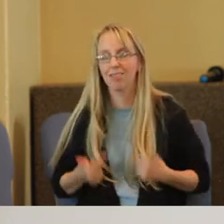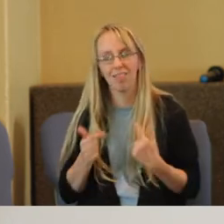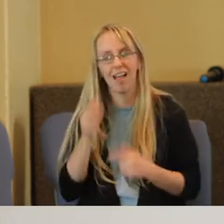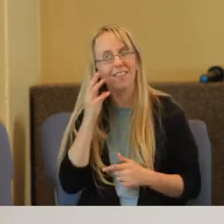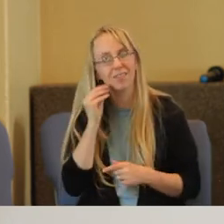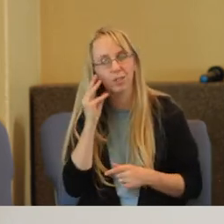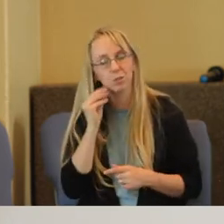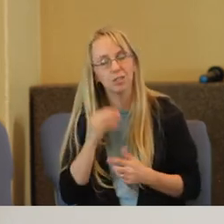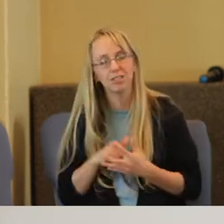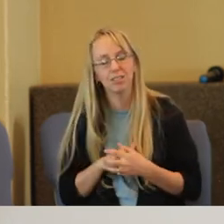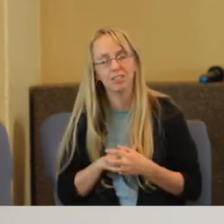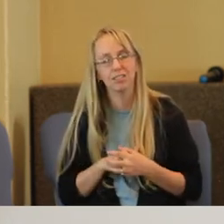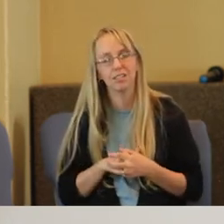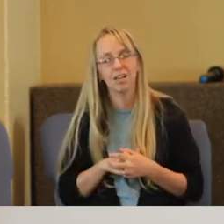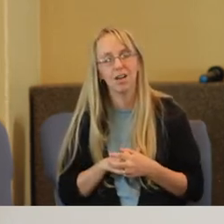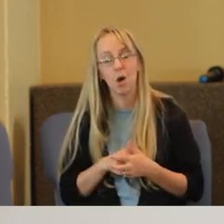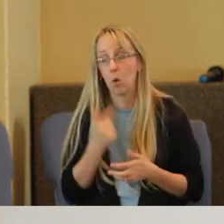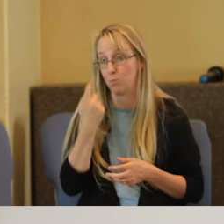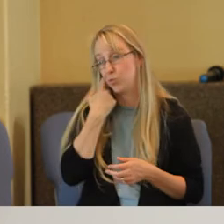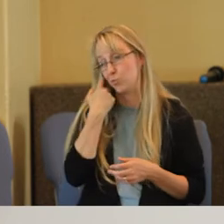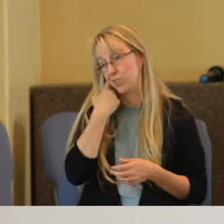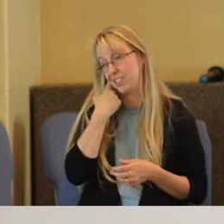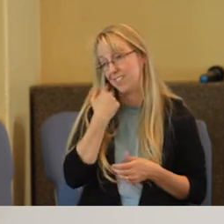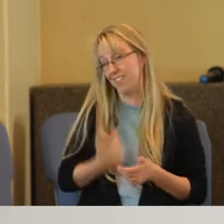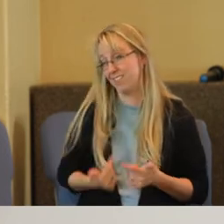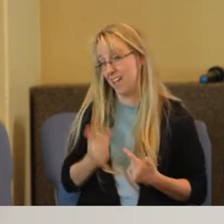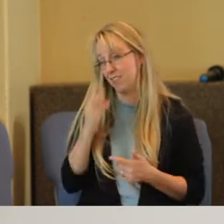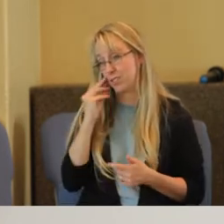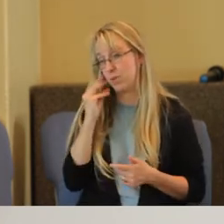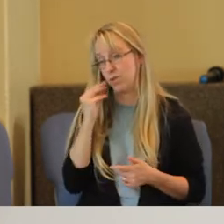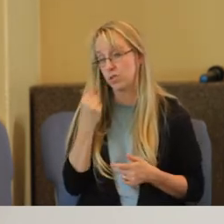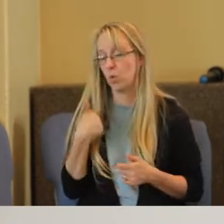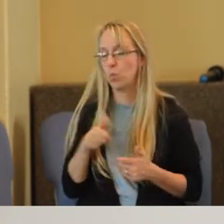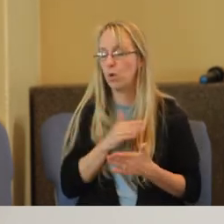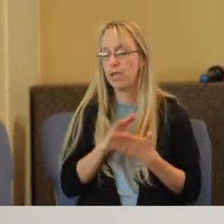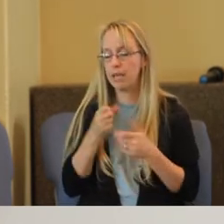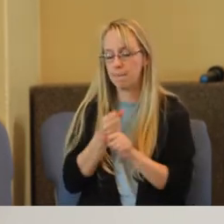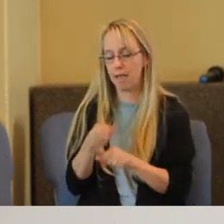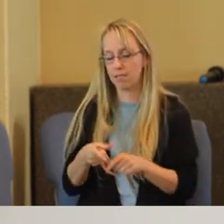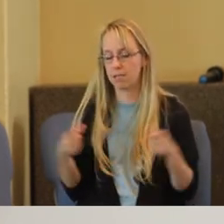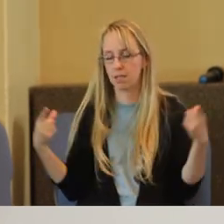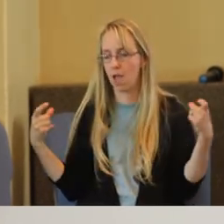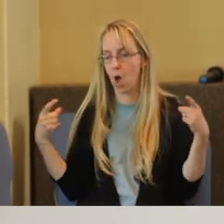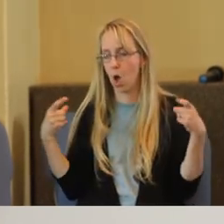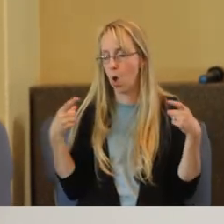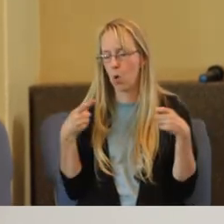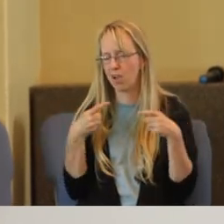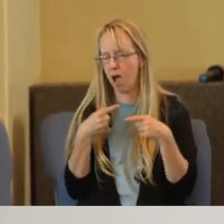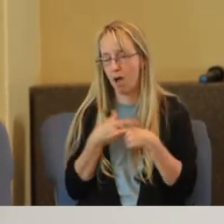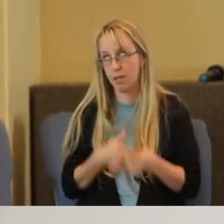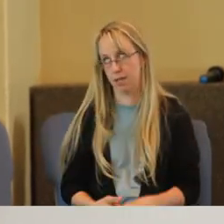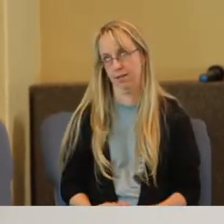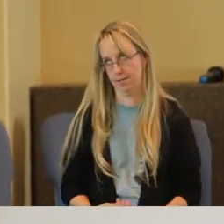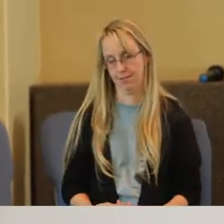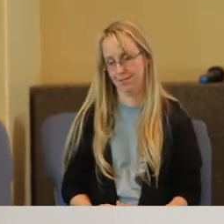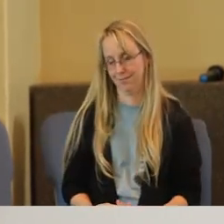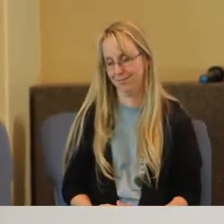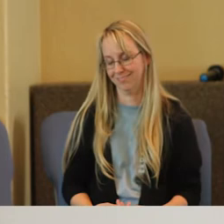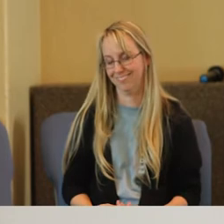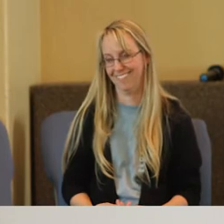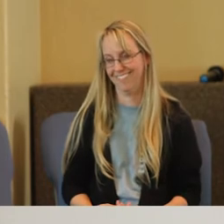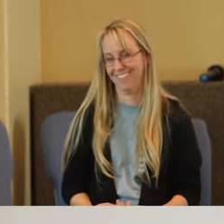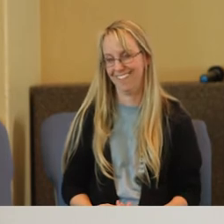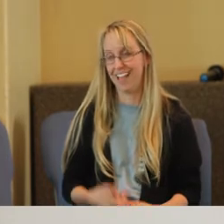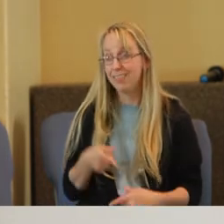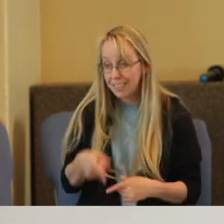experience recently, we overcomplicate this. this is